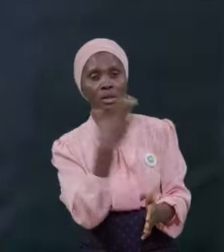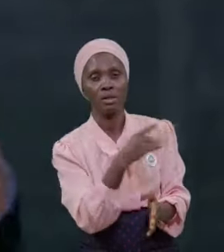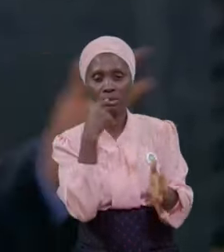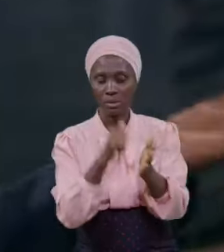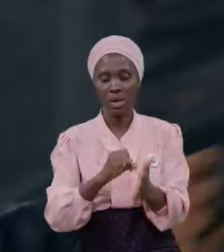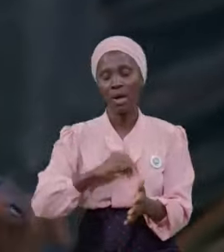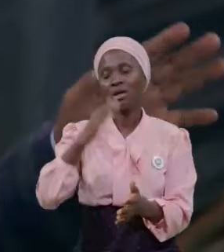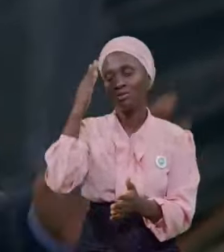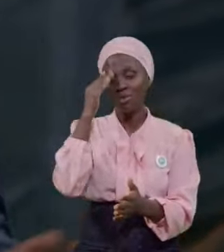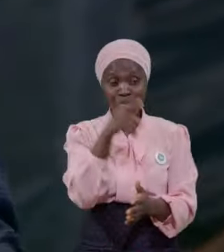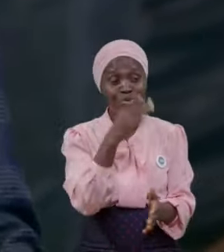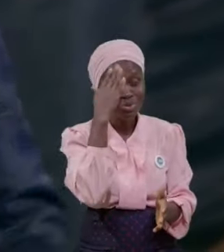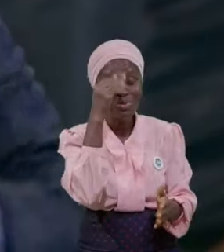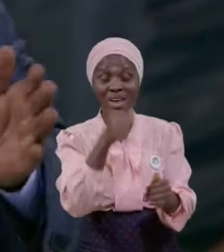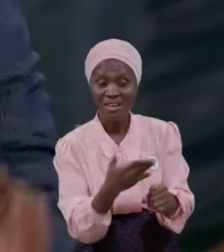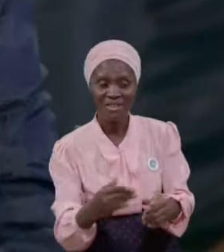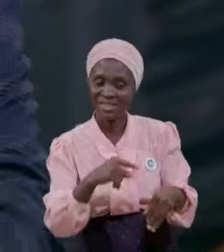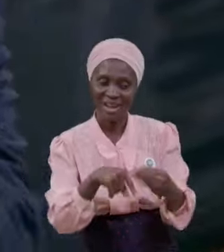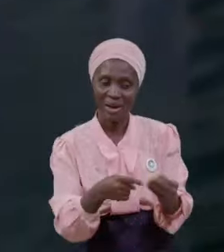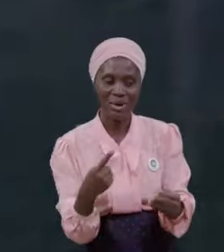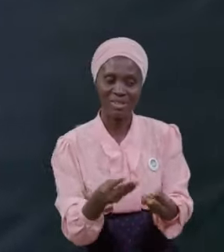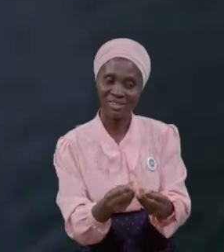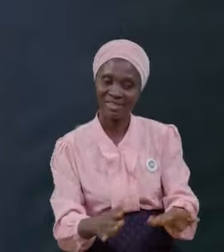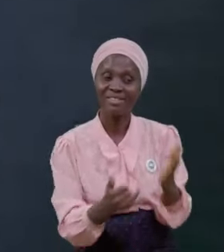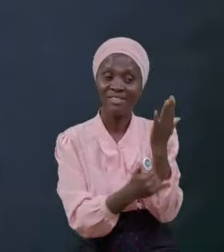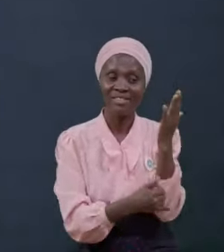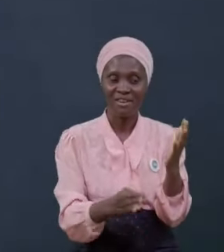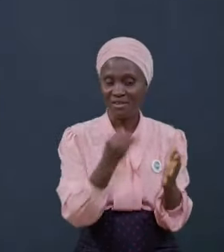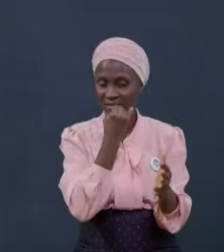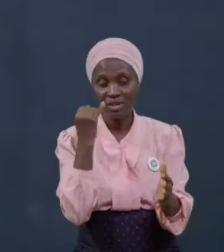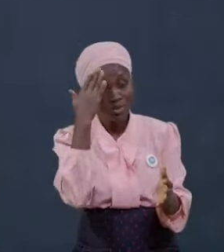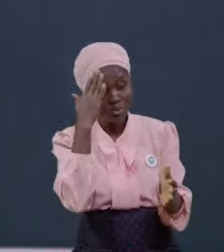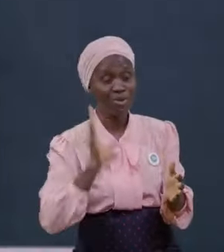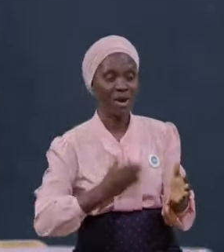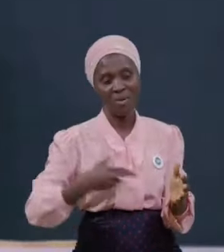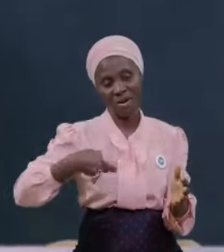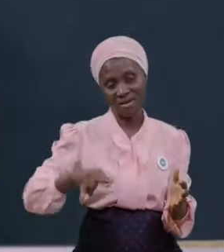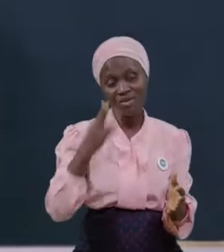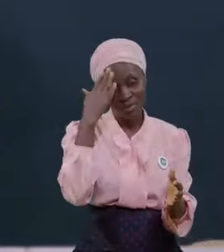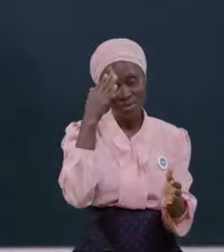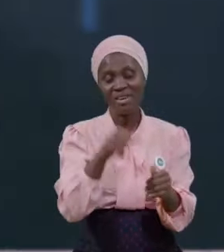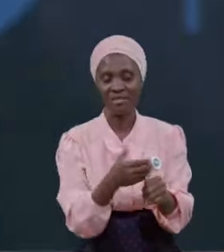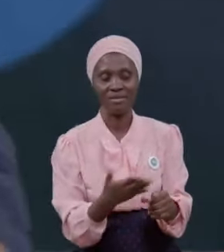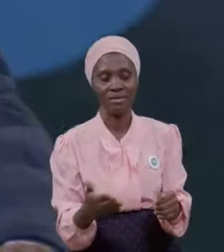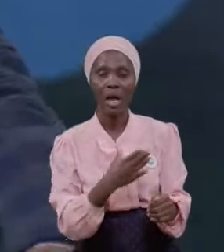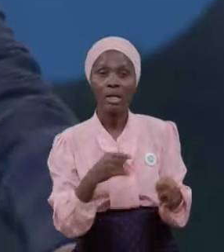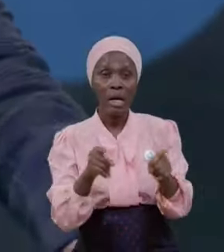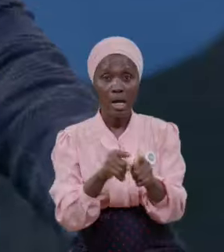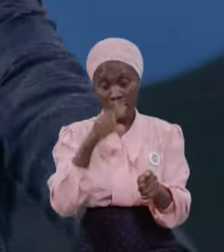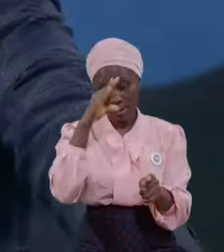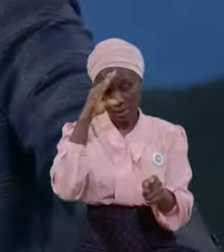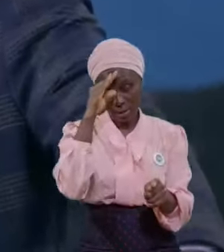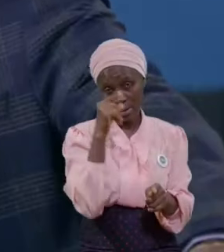You know our tradition. You know everything. And as he comes to a conclusion, Agrippa said,